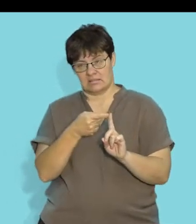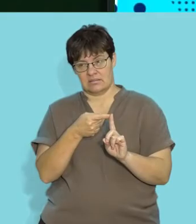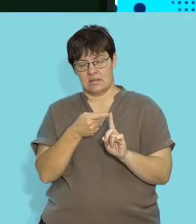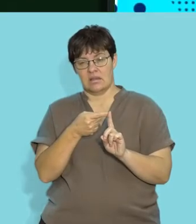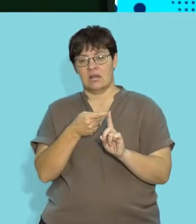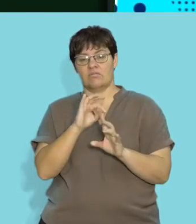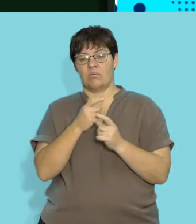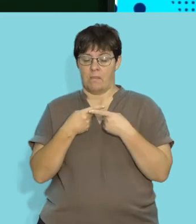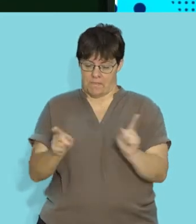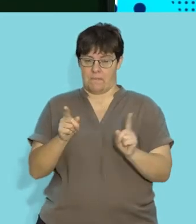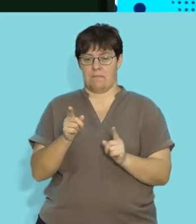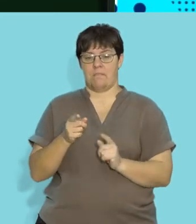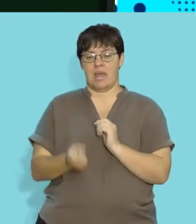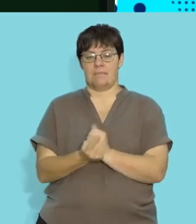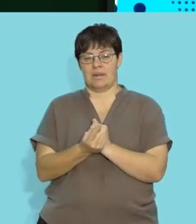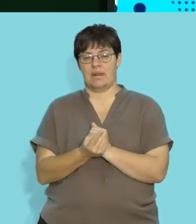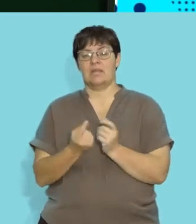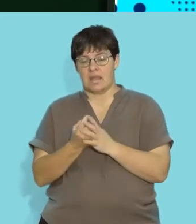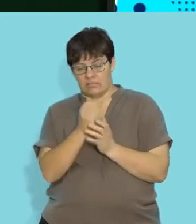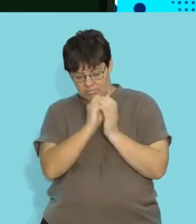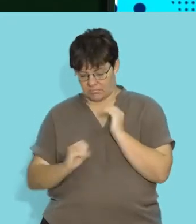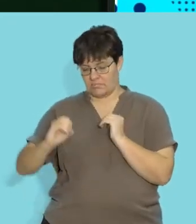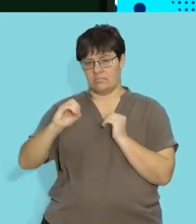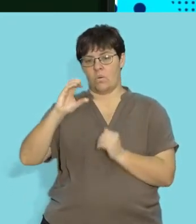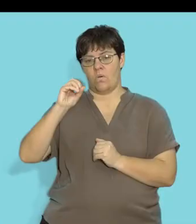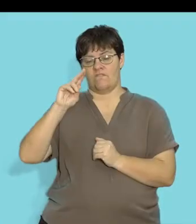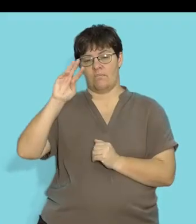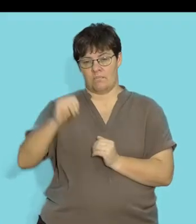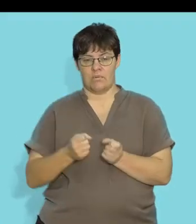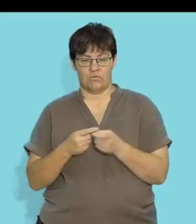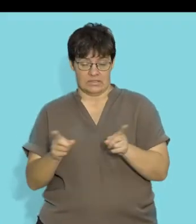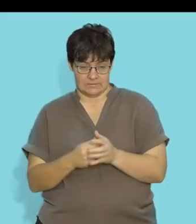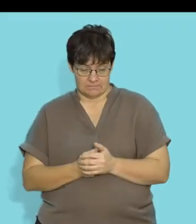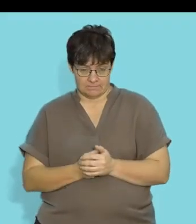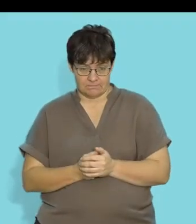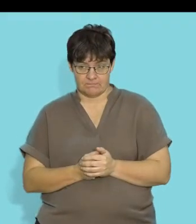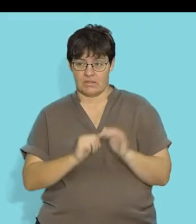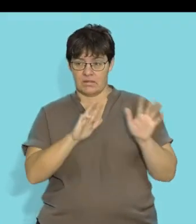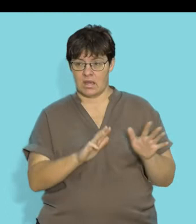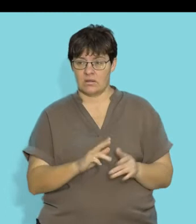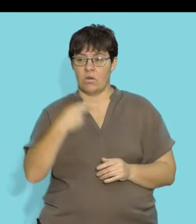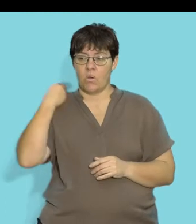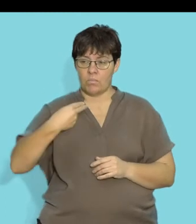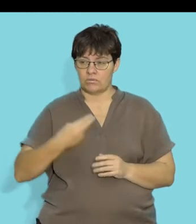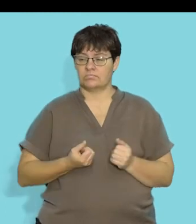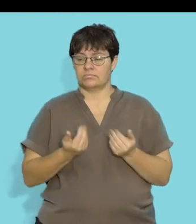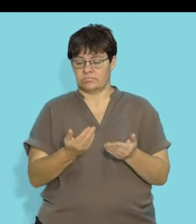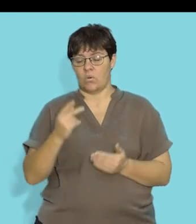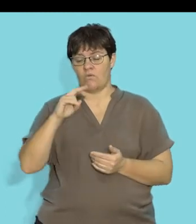the Graafian follicle, causing it to rupture, releasing an ovum. Question number 9. A hormone